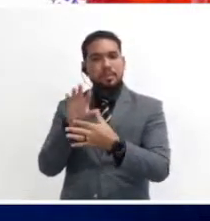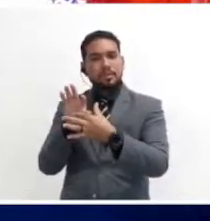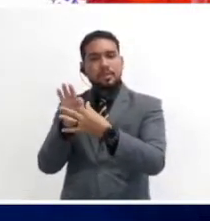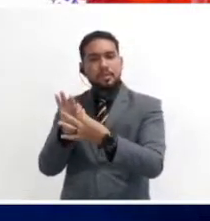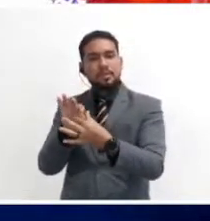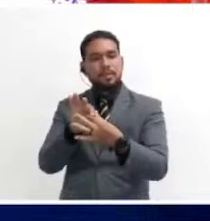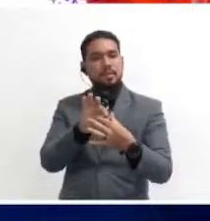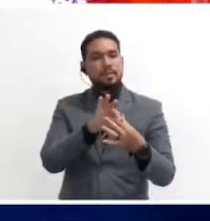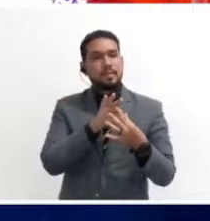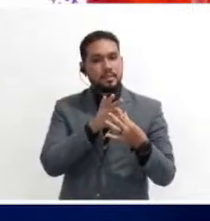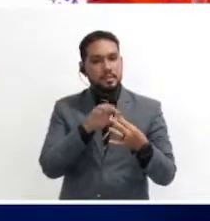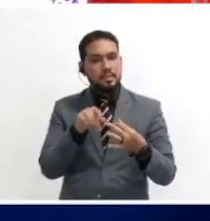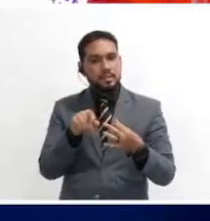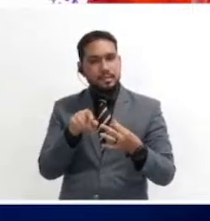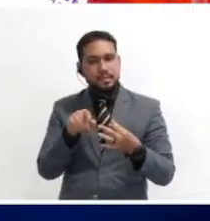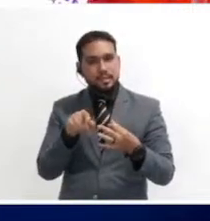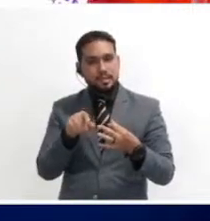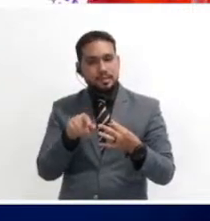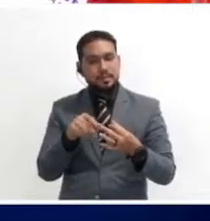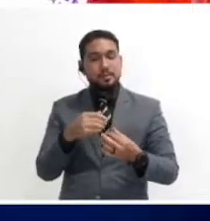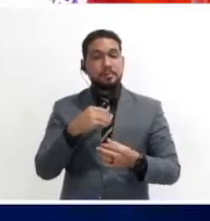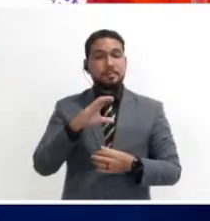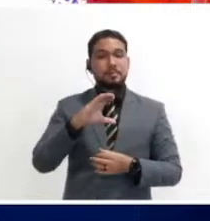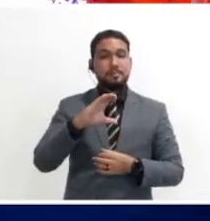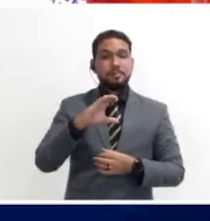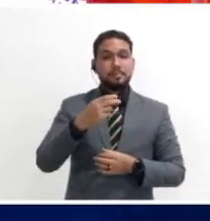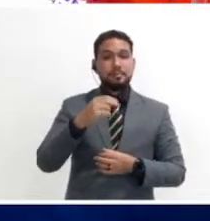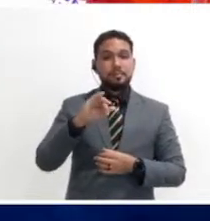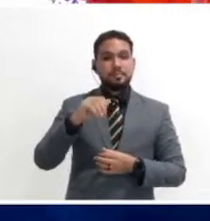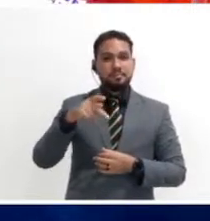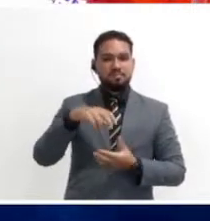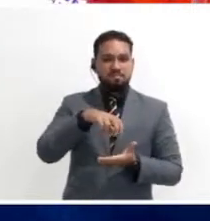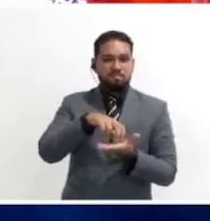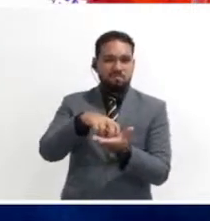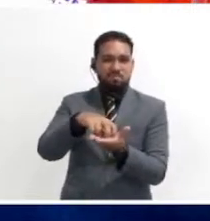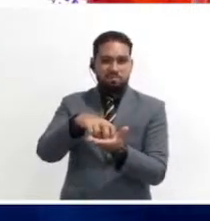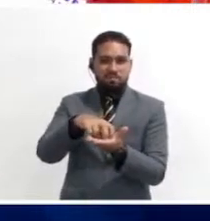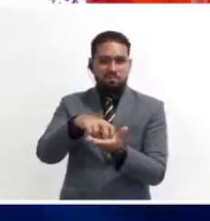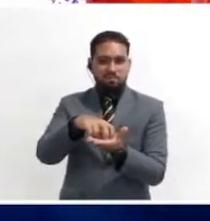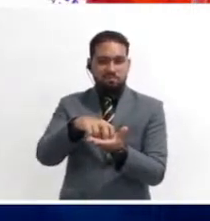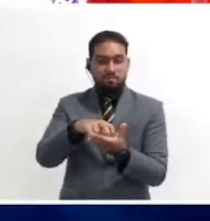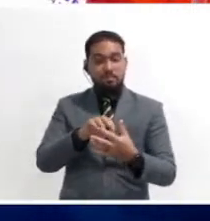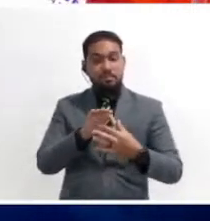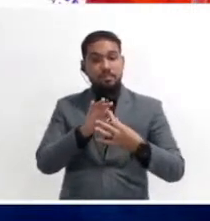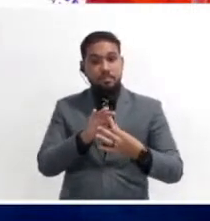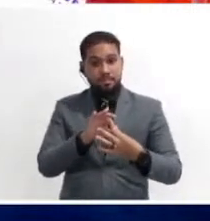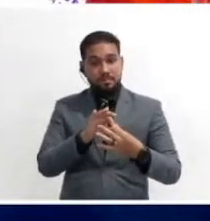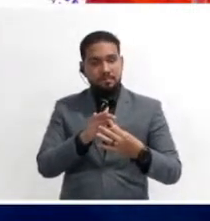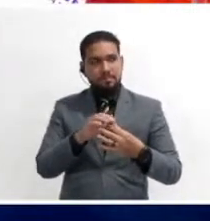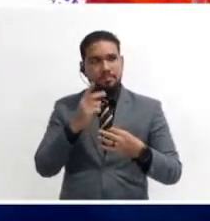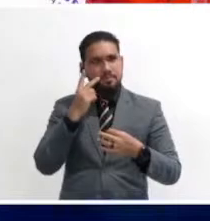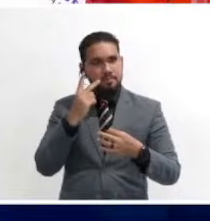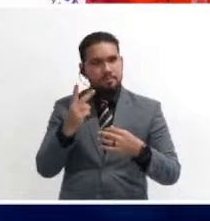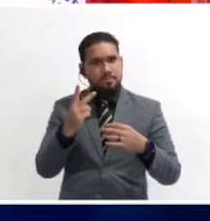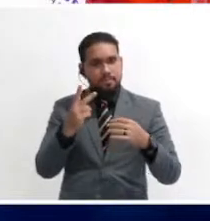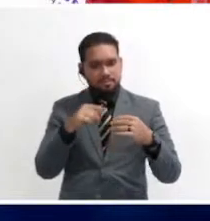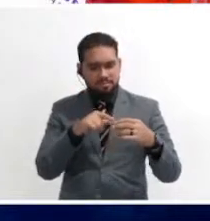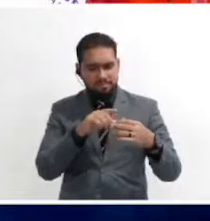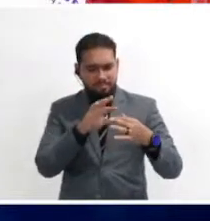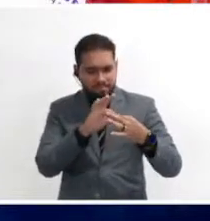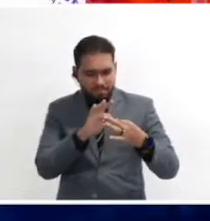actual integrated circuit chip. And you can see the scale of the interconnects on the silicon bridge are approaching the scale on